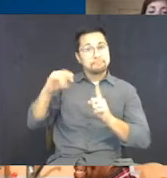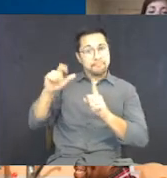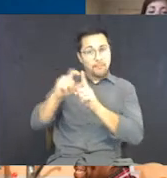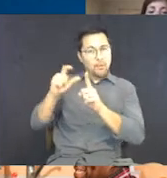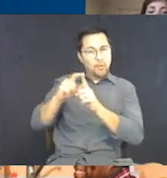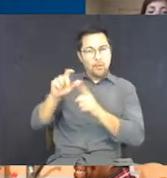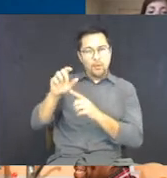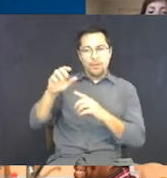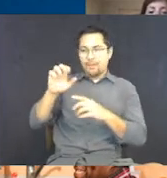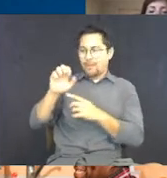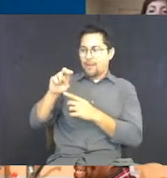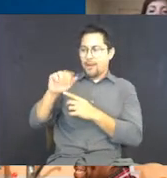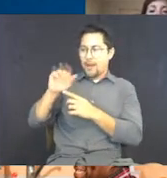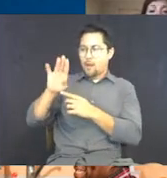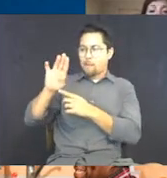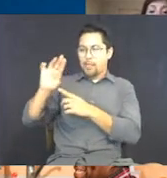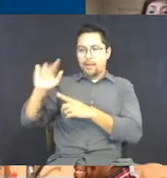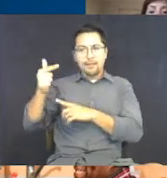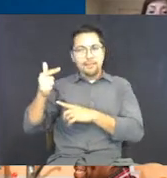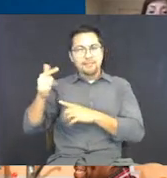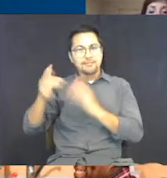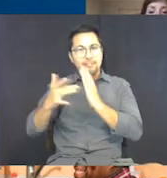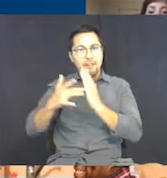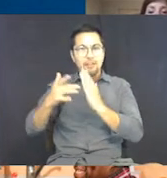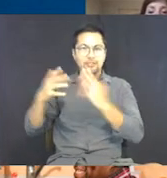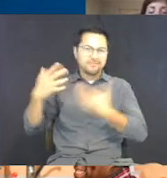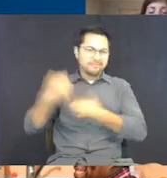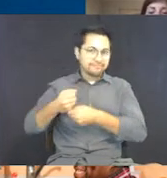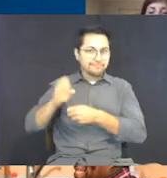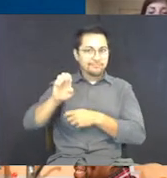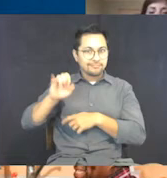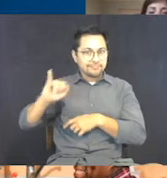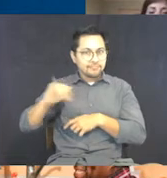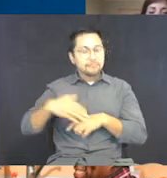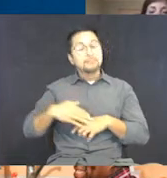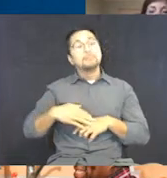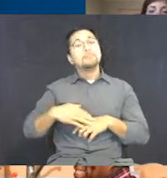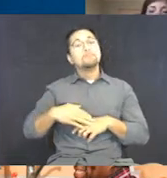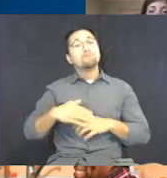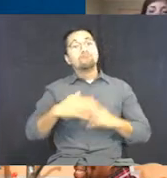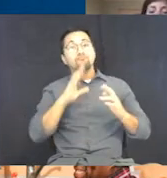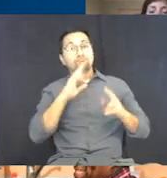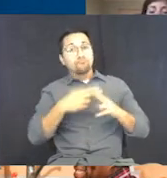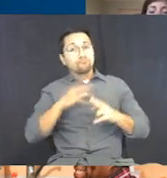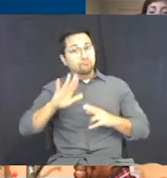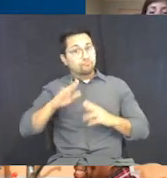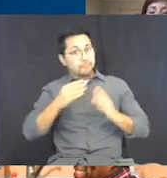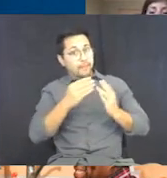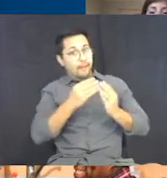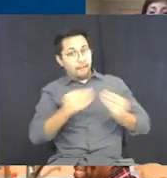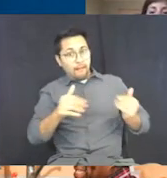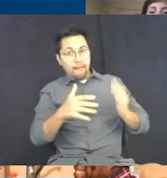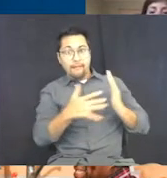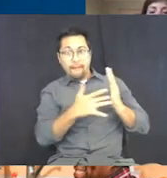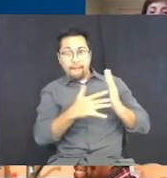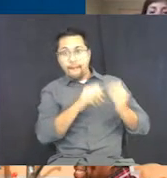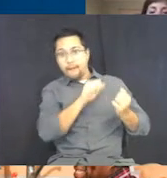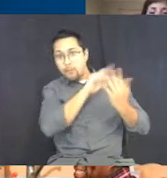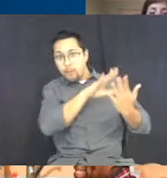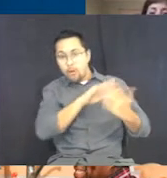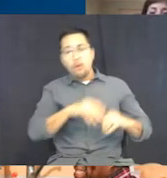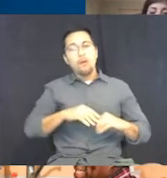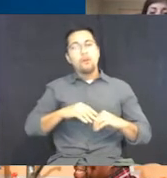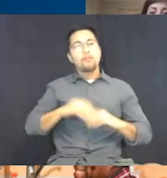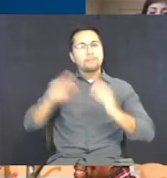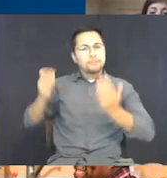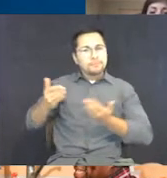it works, highlight some enabling technology solutions, introduce you to some individuals that are using